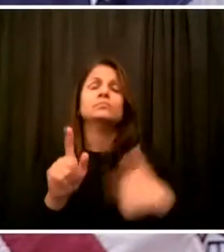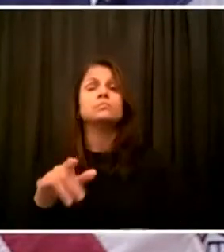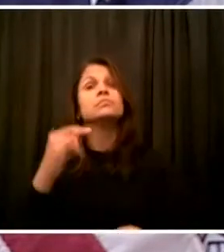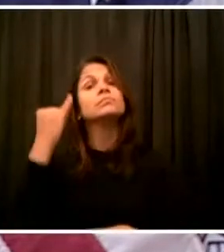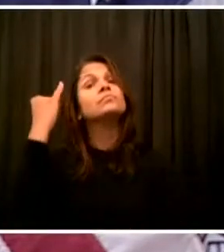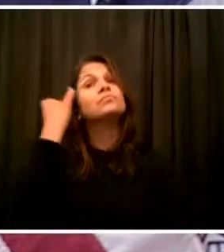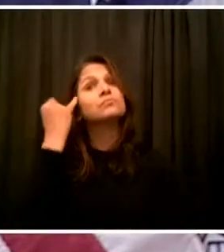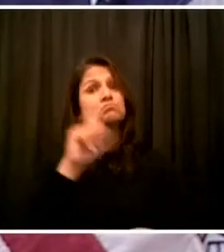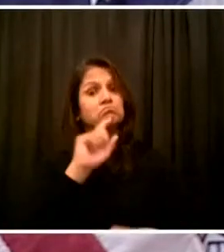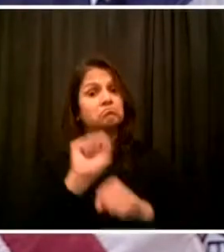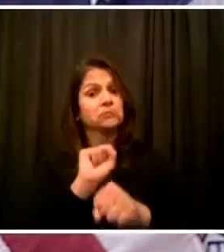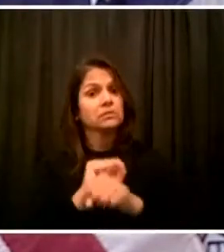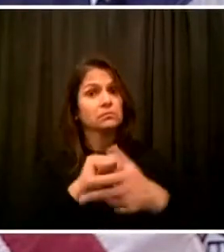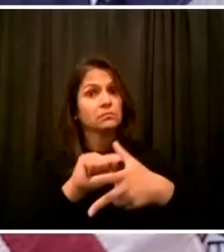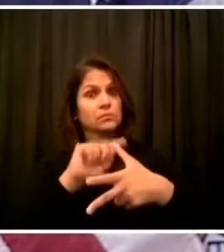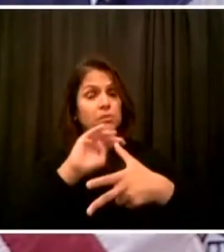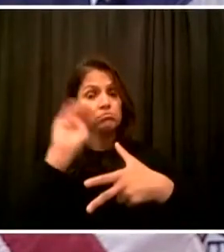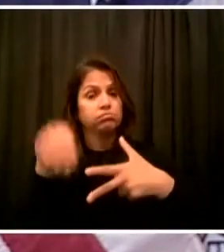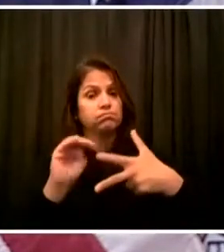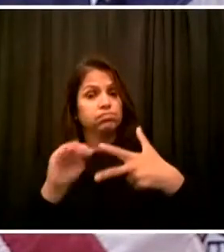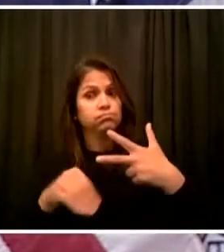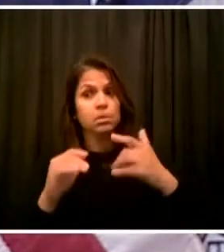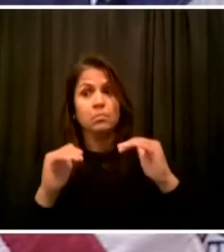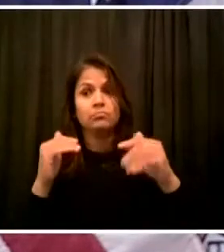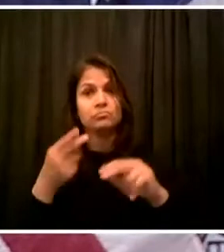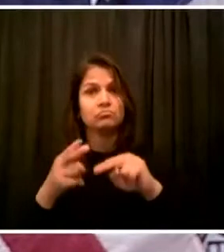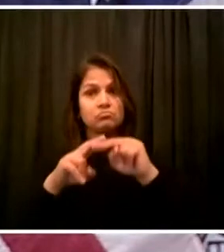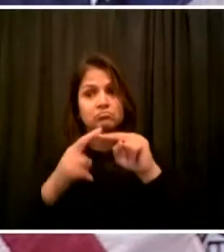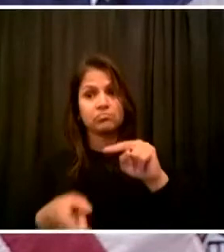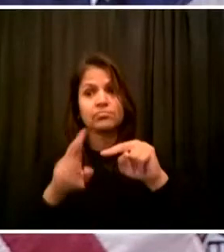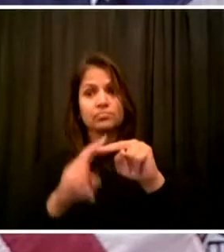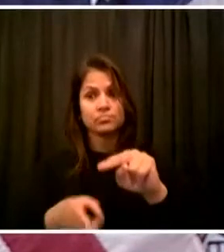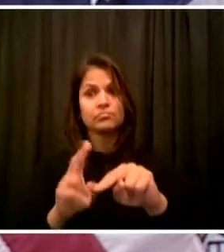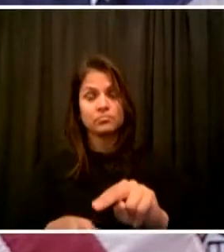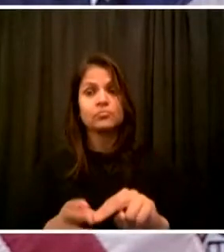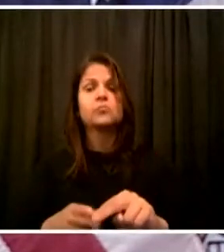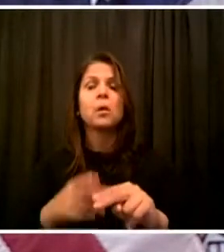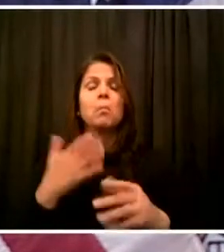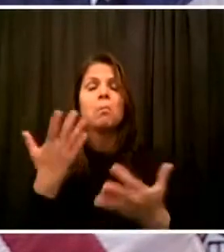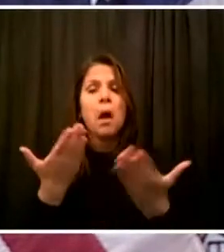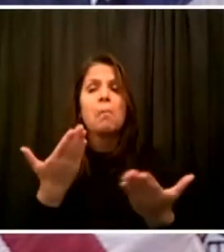first steps to open up more. Next is Al from 1010 Wins. Al.